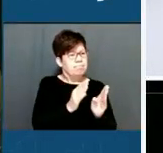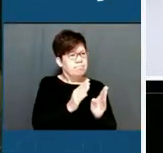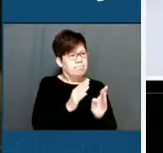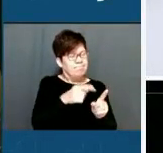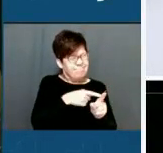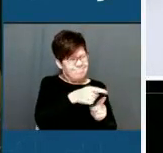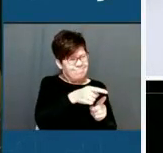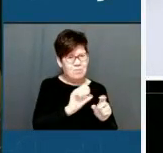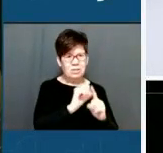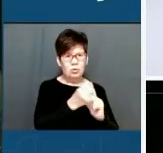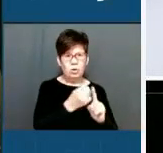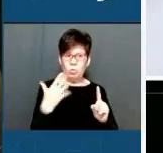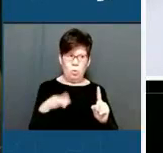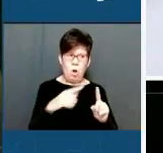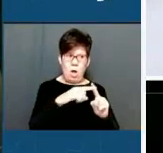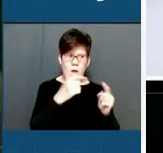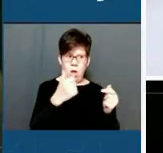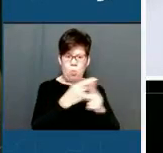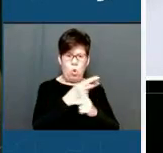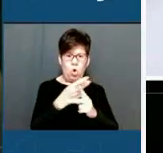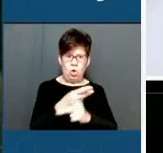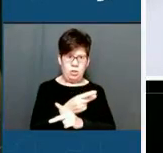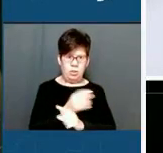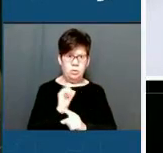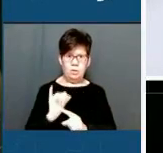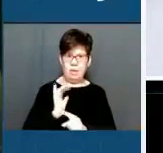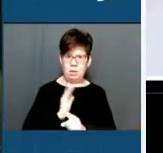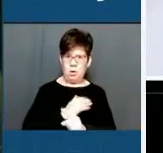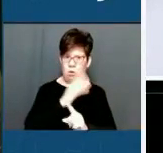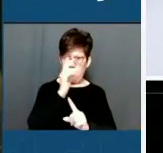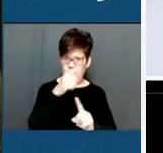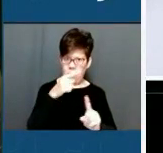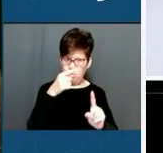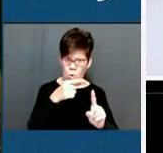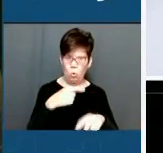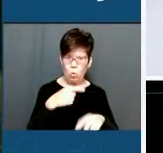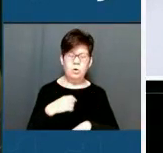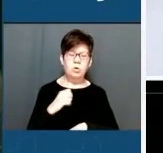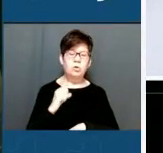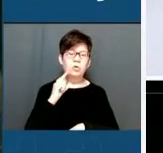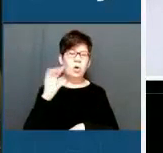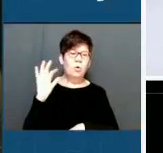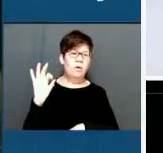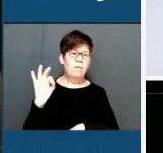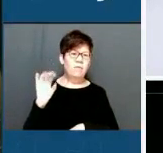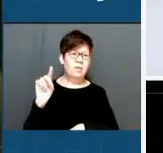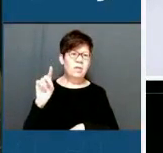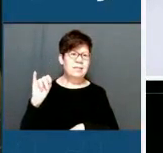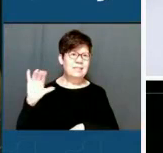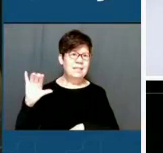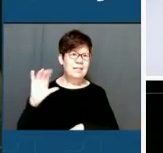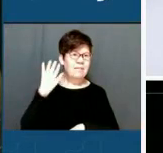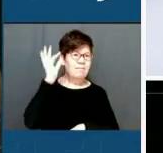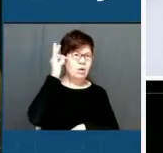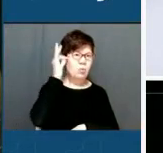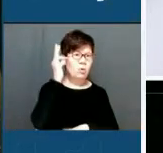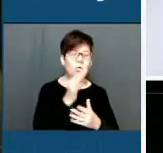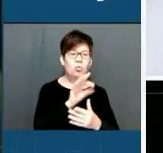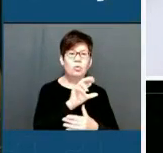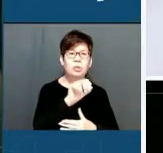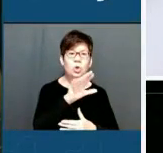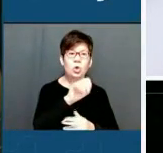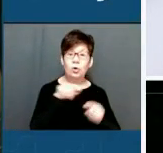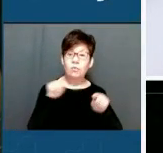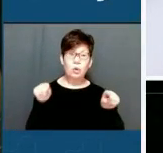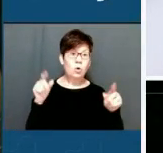any worse. And that was what our objectives were. So what the Federal Reserve and the FDIC did this weekend was important.